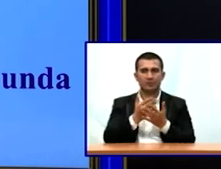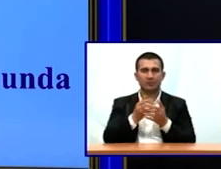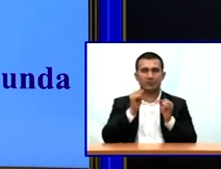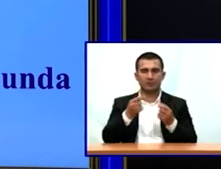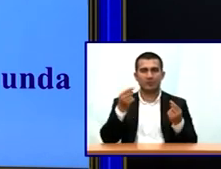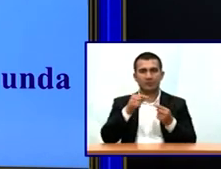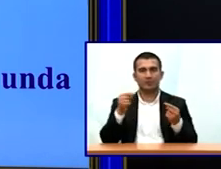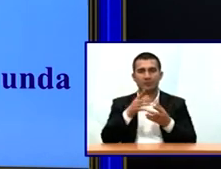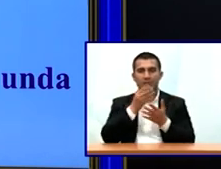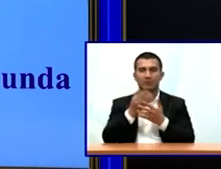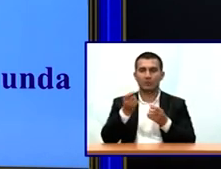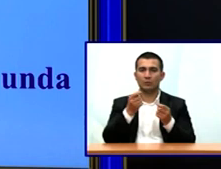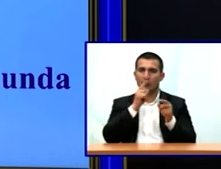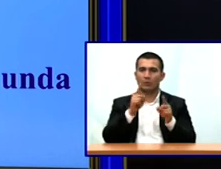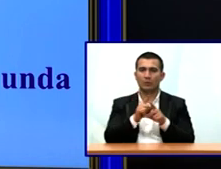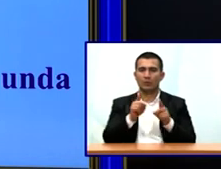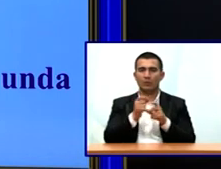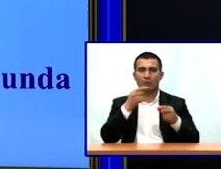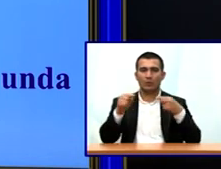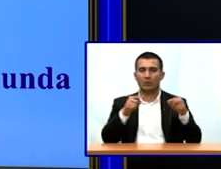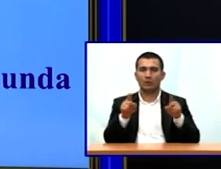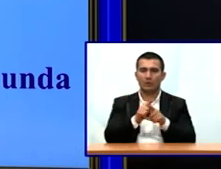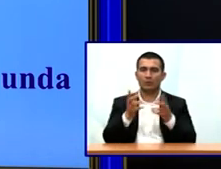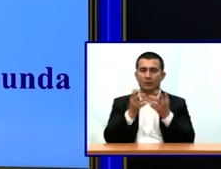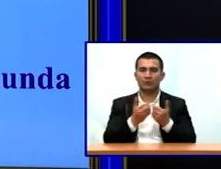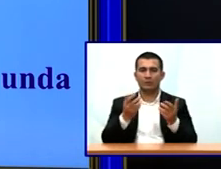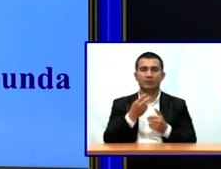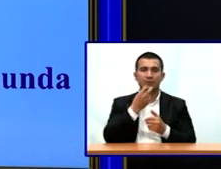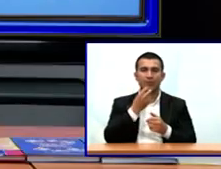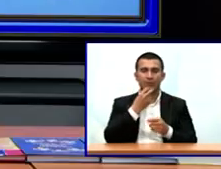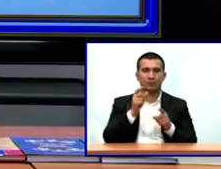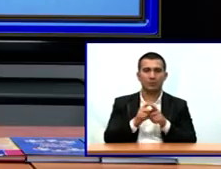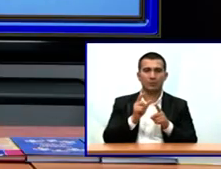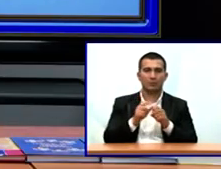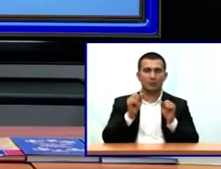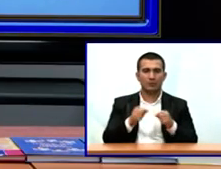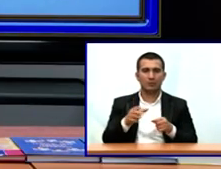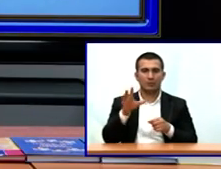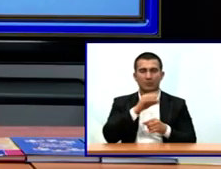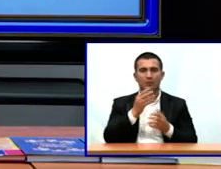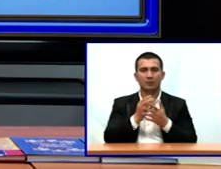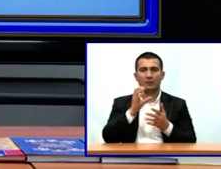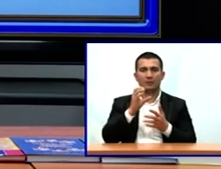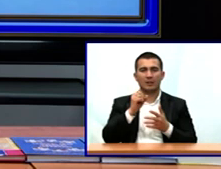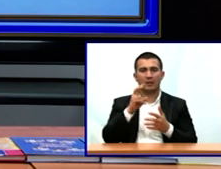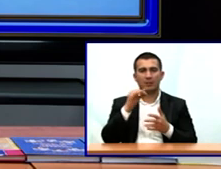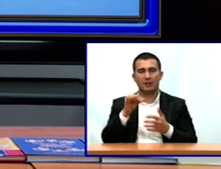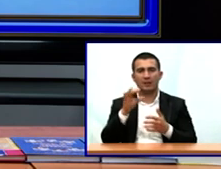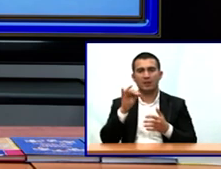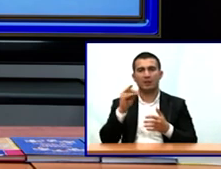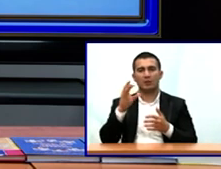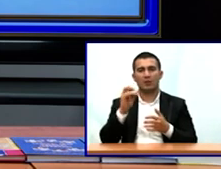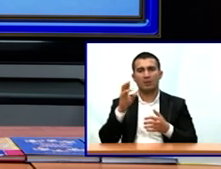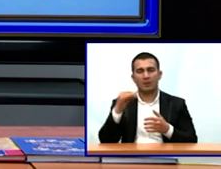ko'ra ham bir-biridan farq qiladi. Demak, kulmoq so'zini biz ijobiy va salbiy ma'nolarini